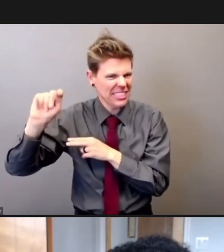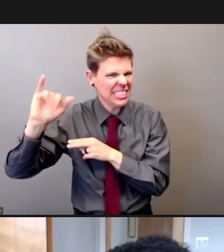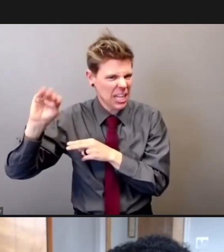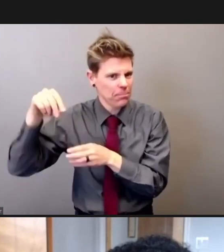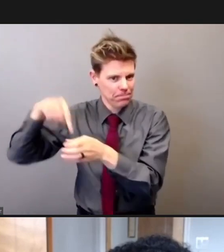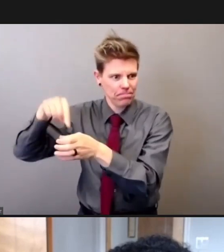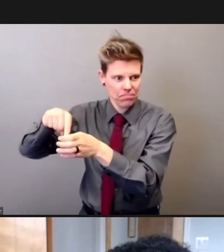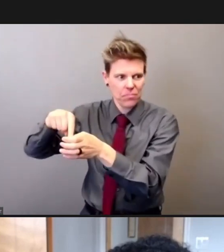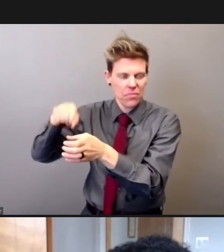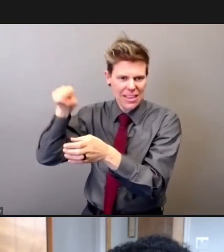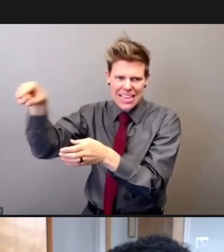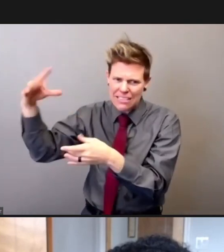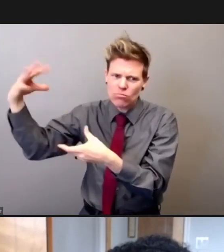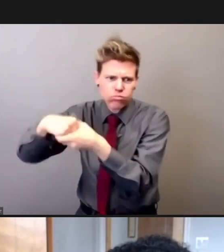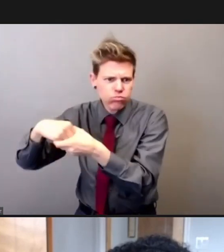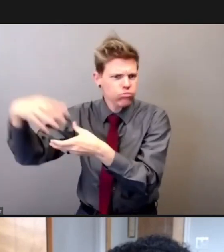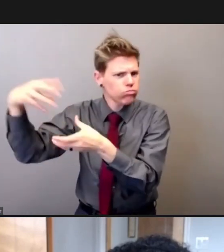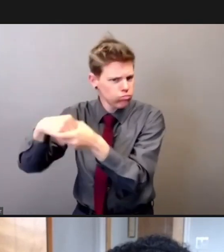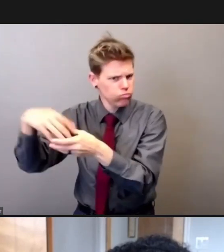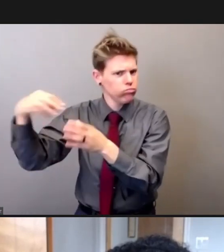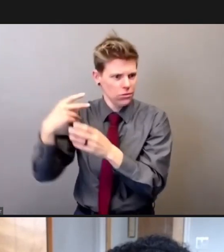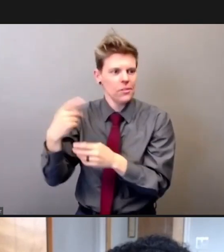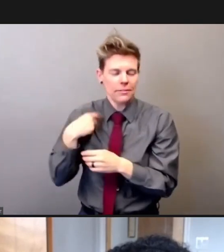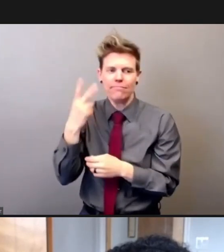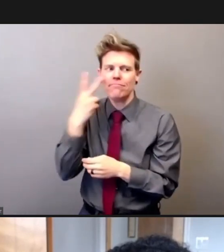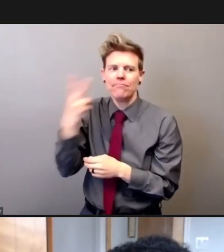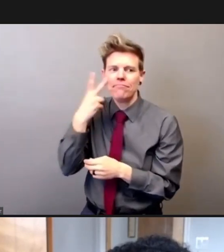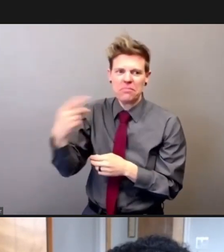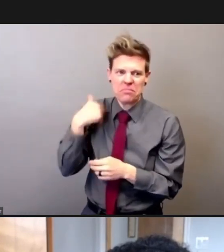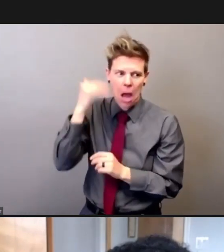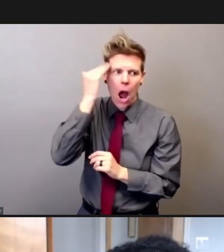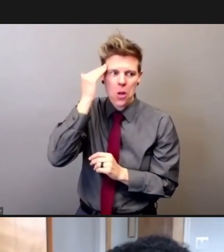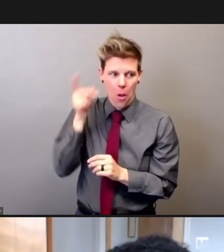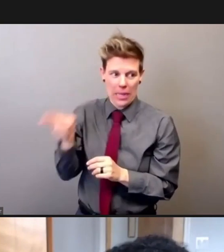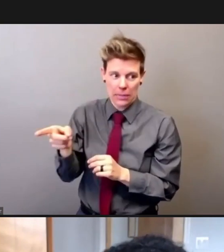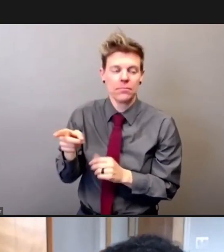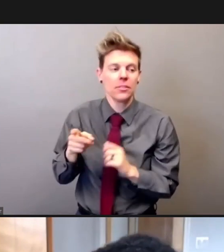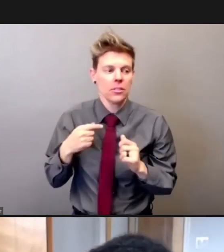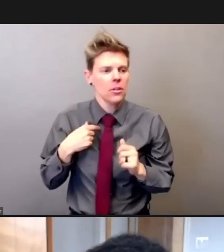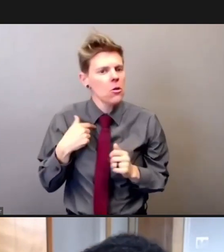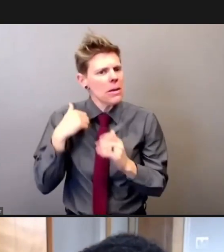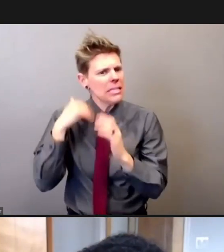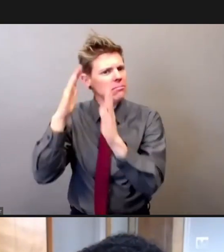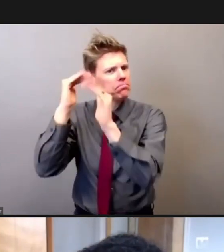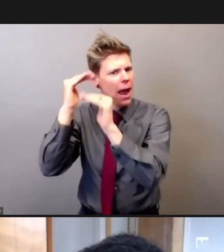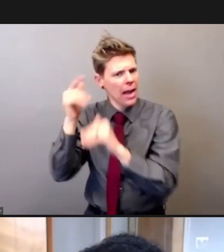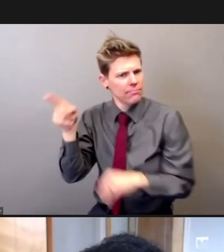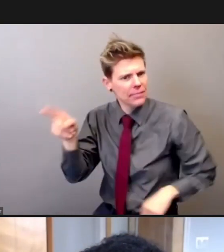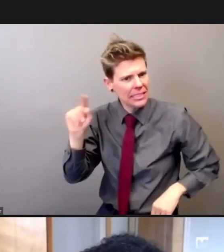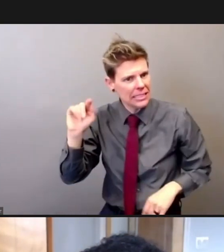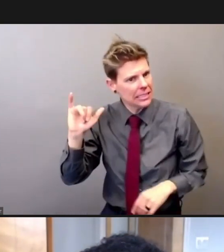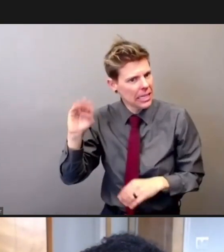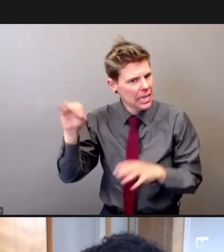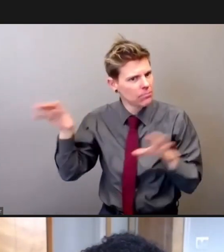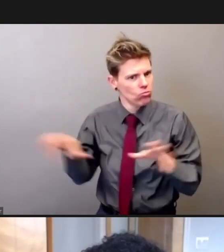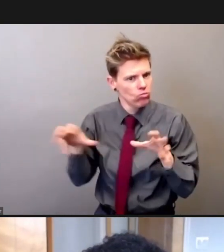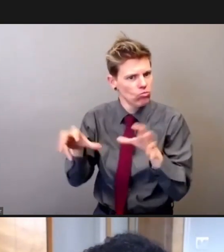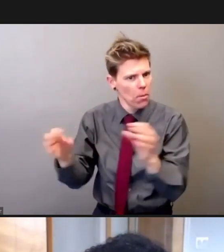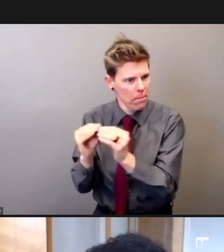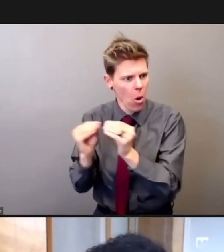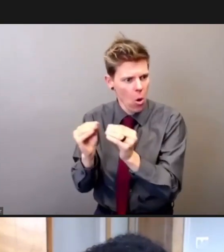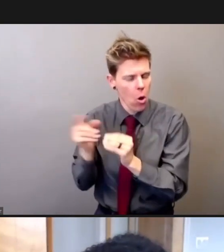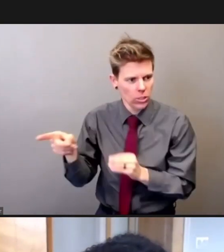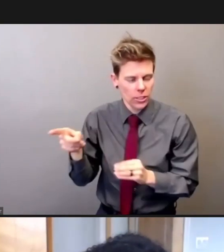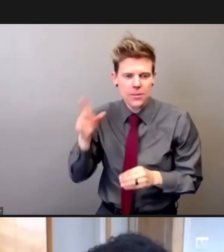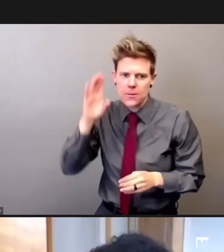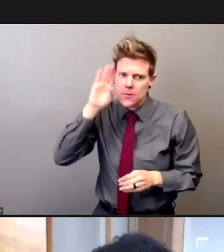engaged. And he knows that we expect an awful lot of him, because he knows the kind of logistical challenges that a state like